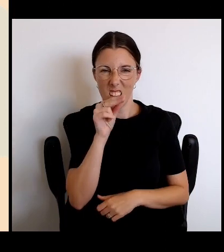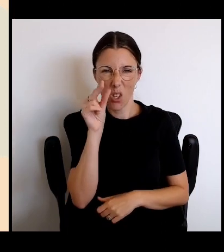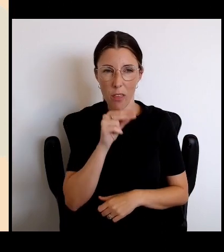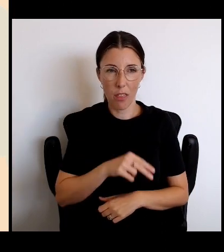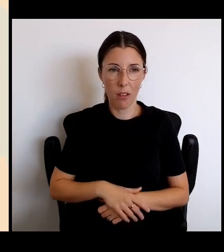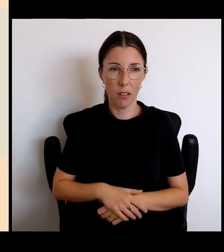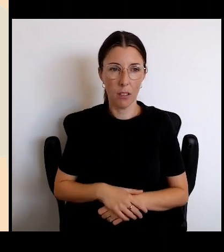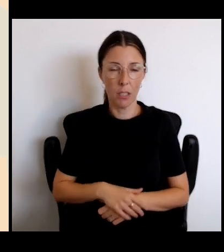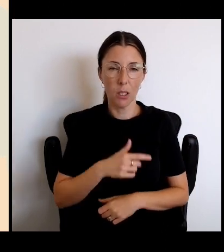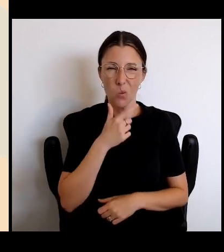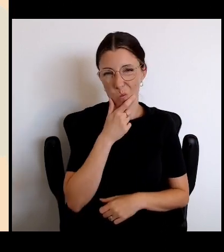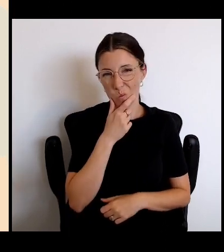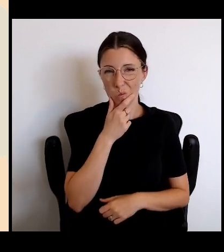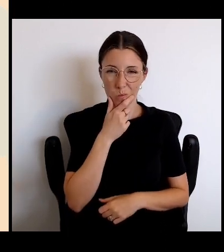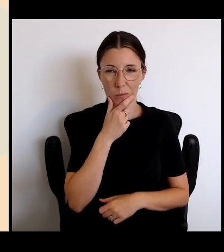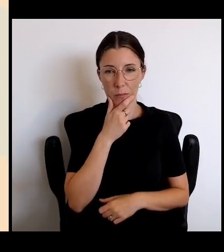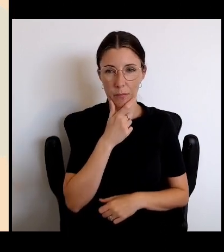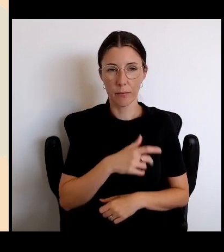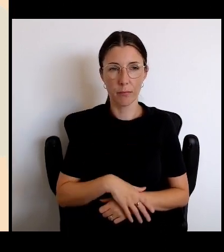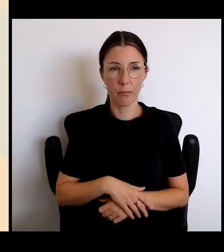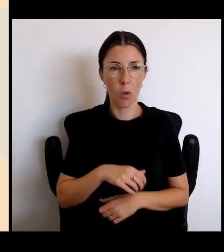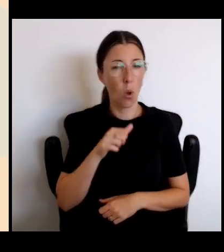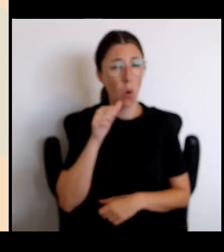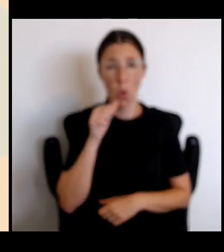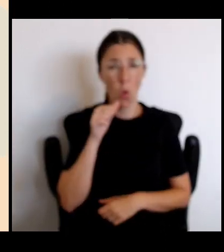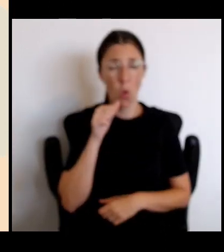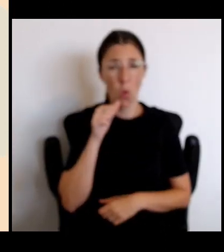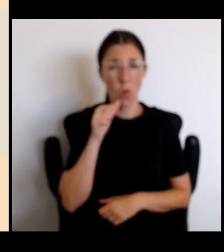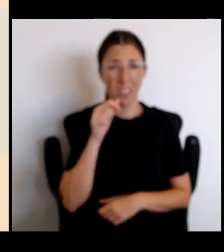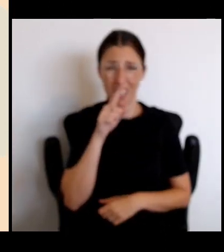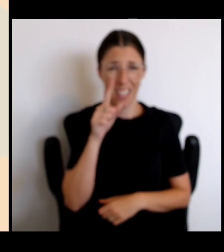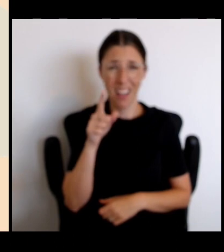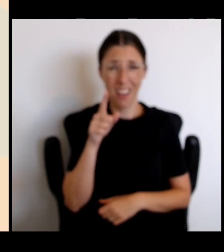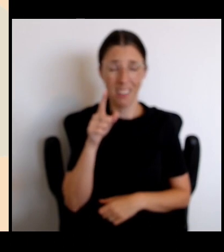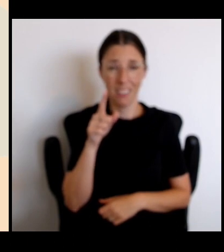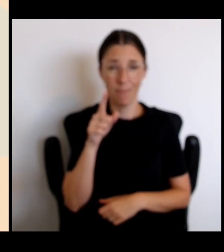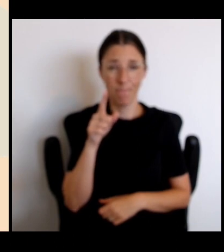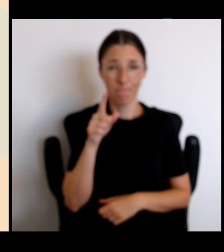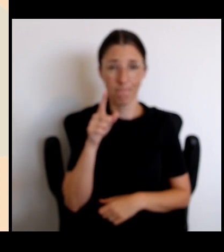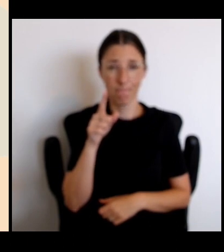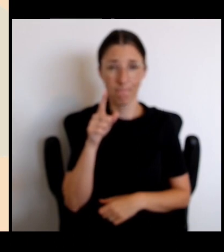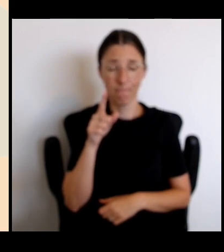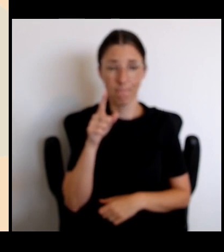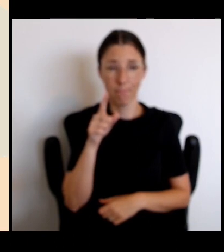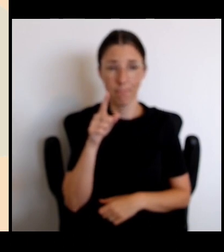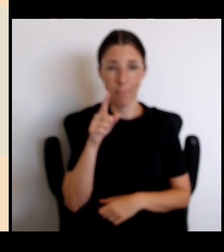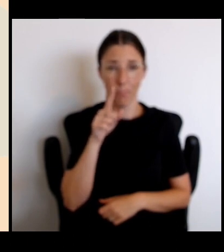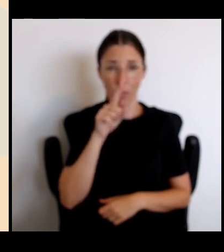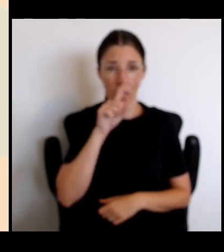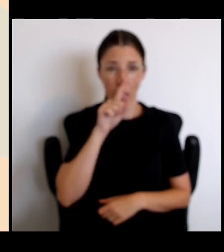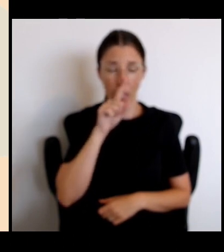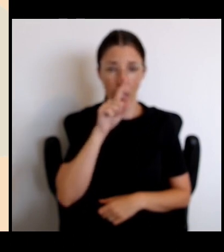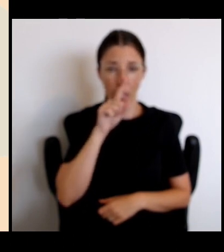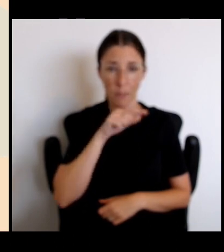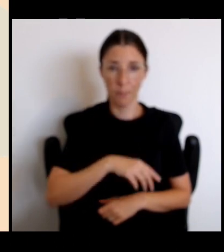Oh, look, you're not going to do any harm talking about harms of, positioning vaping as an undesirable